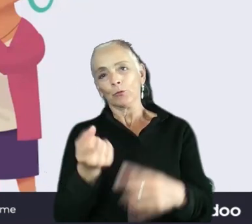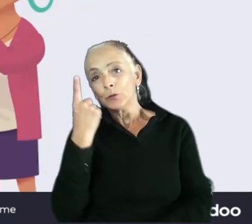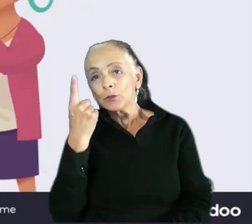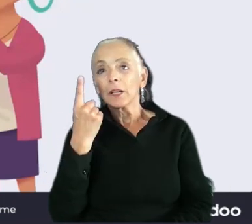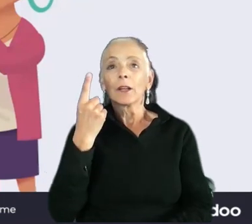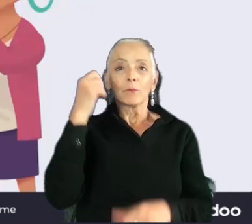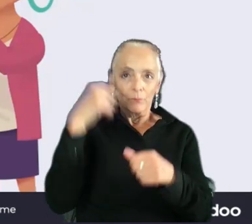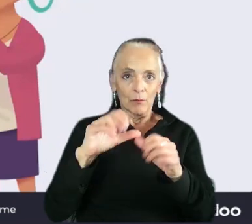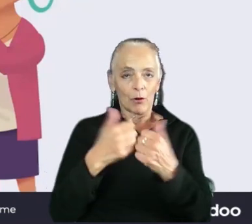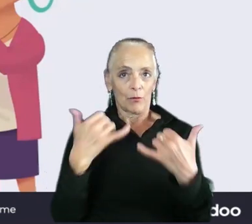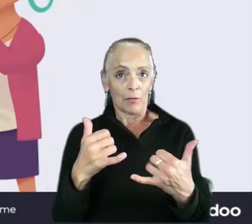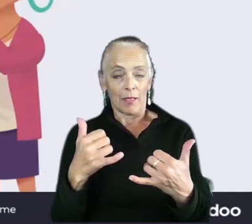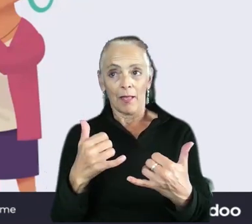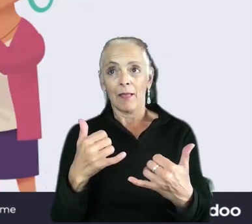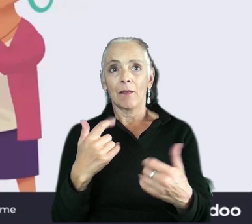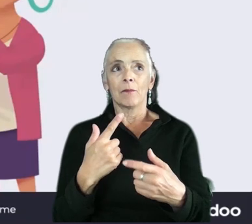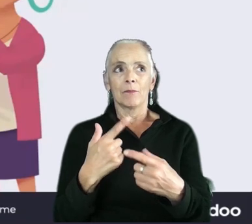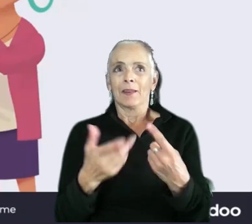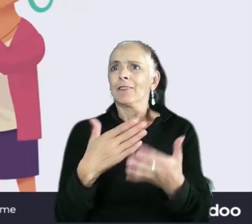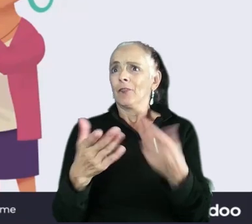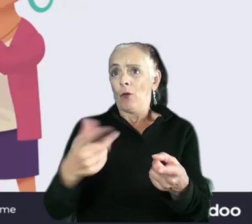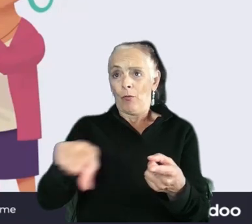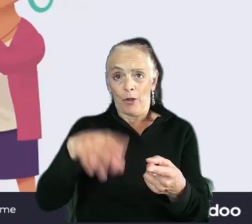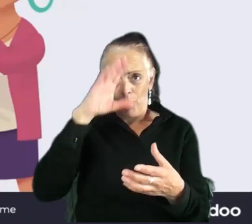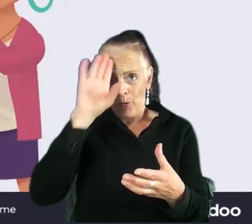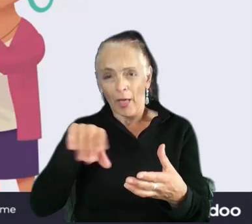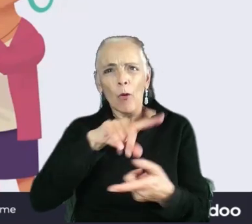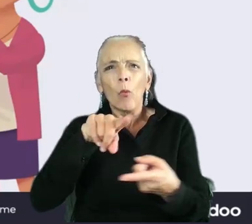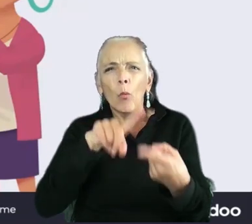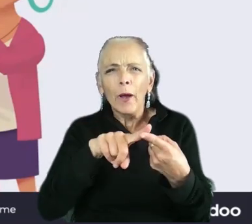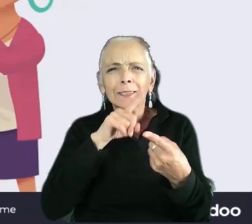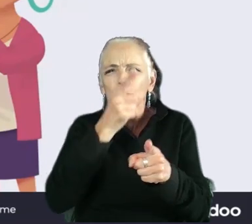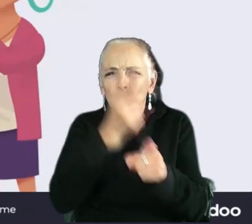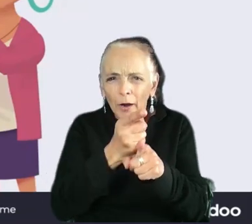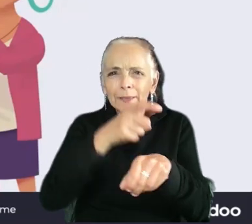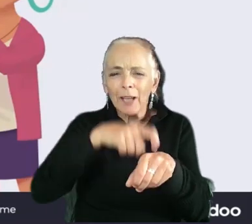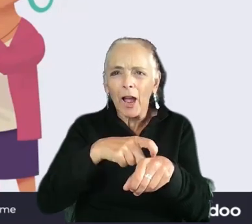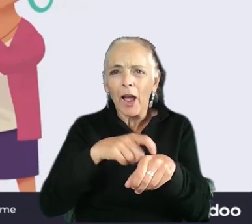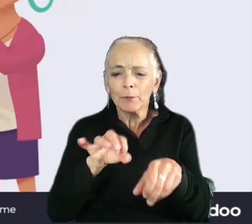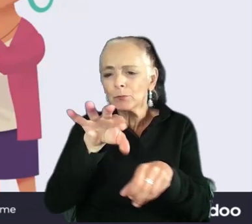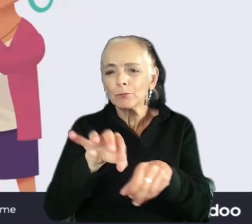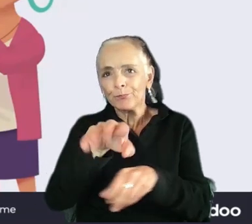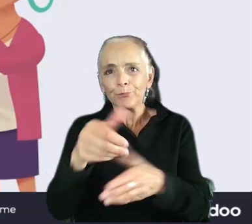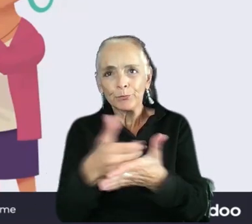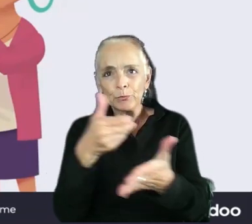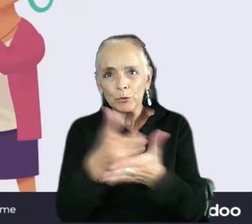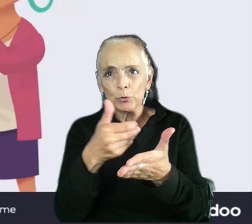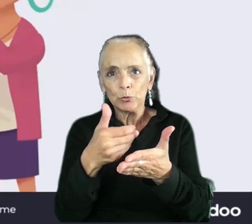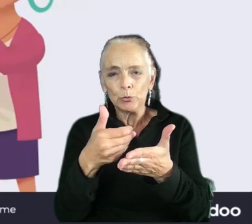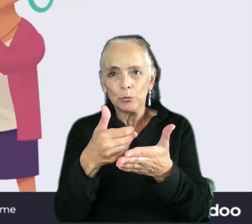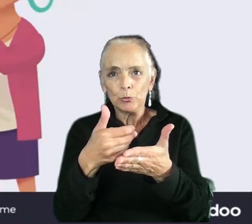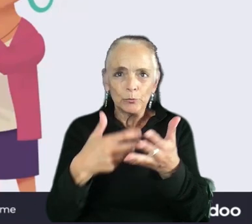the game. But even knowing this, when is the right time to introduce something is very subjective. Especially